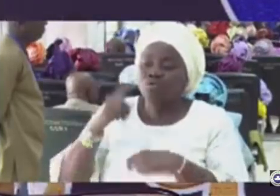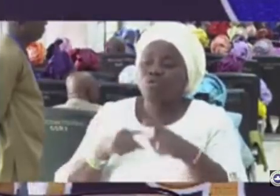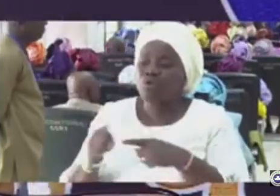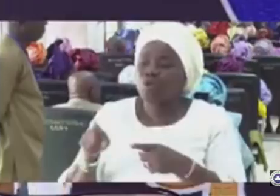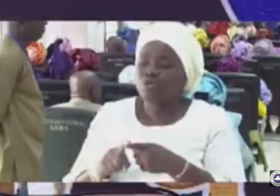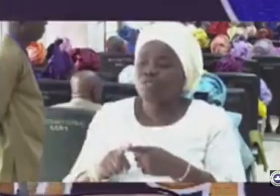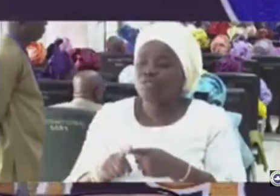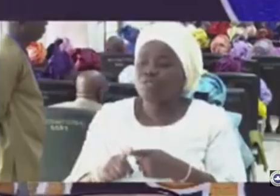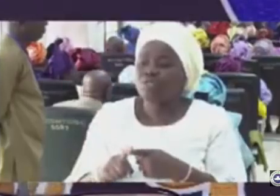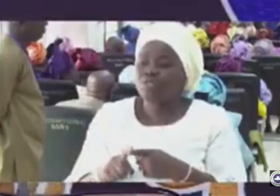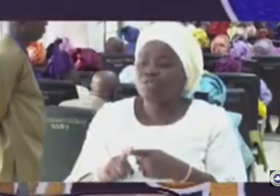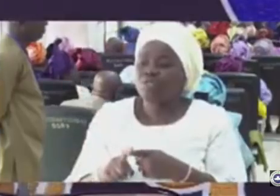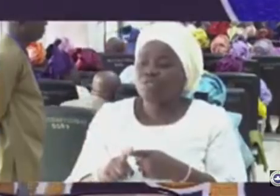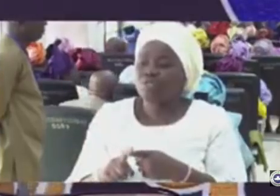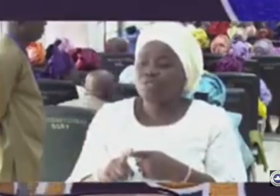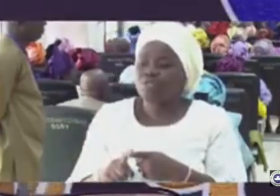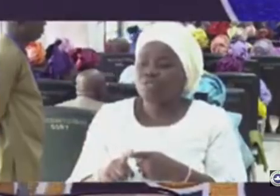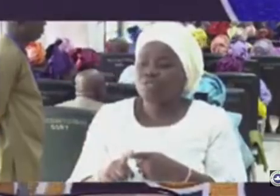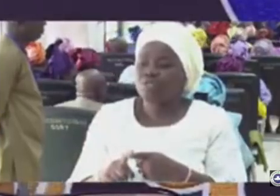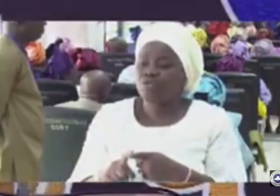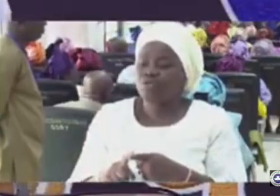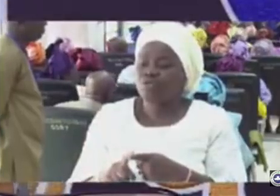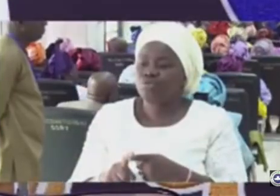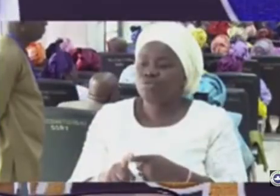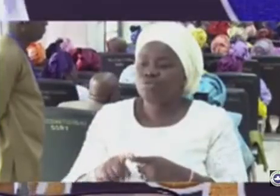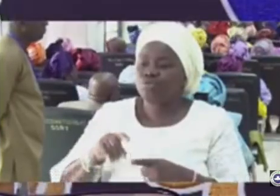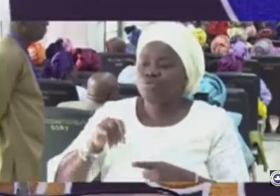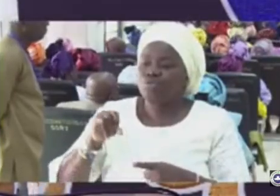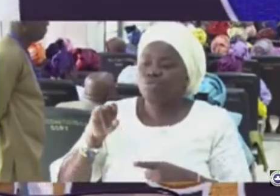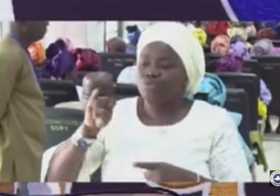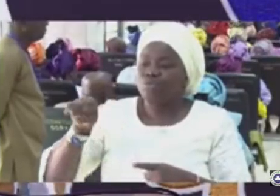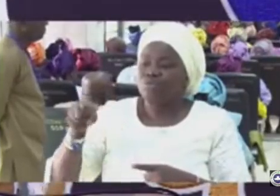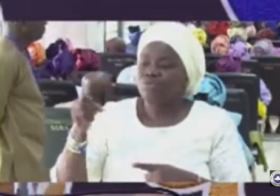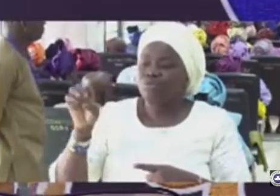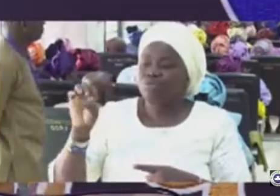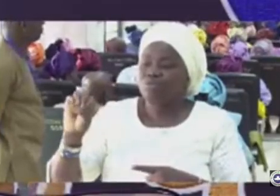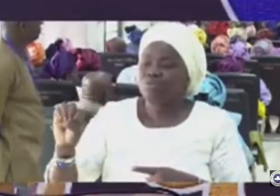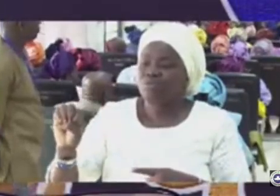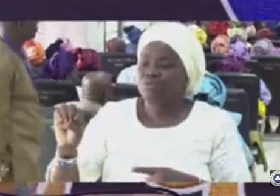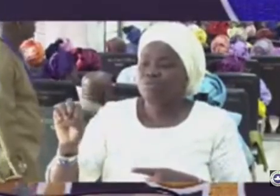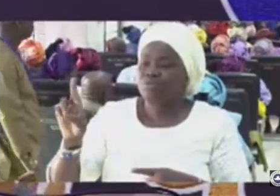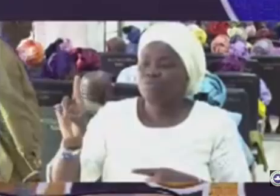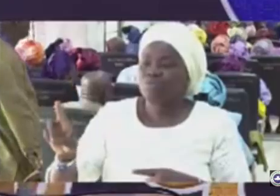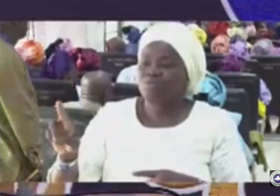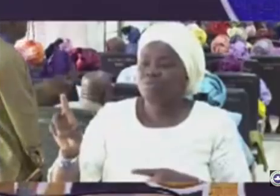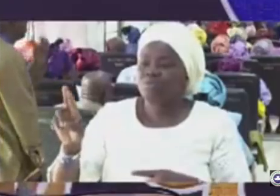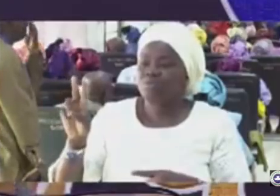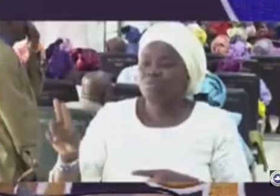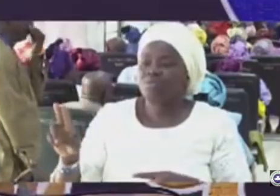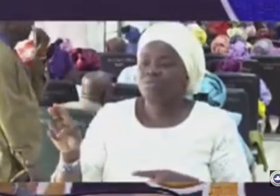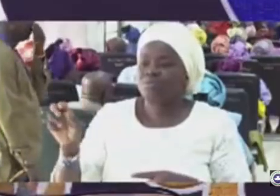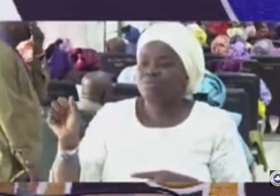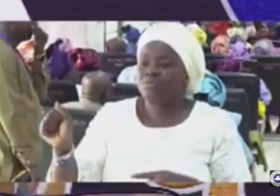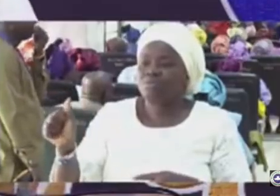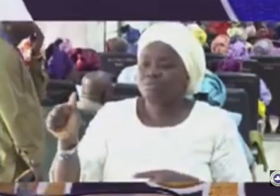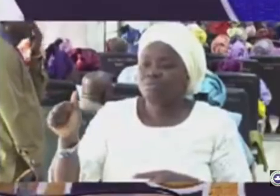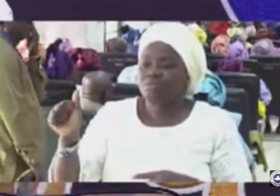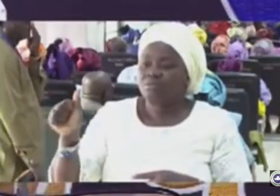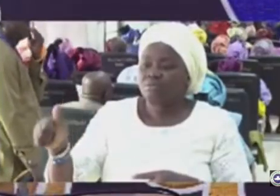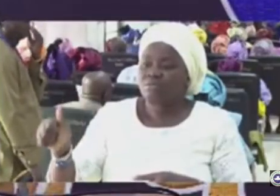the Covenant. So he said, "No, I didn't know that this ark can be this dangerous." So he looked for one